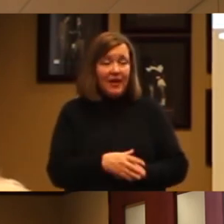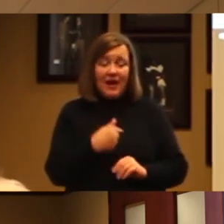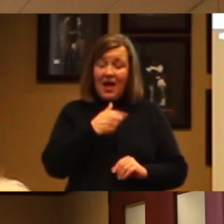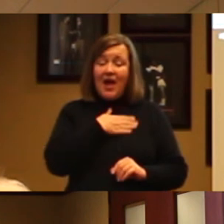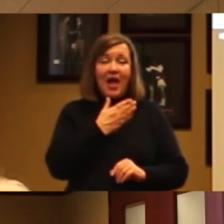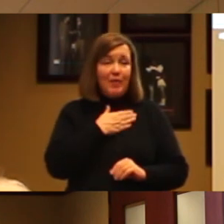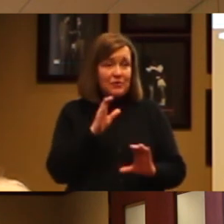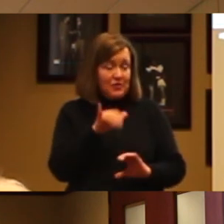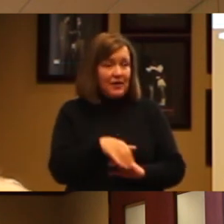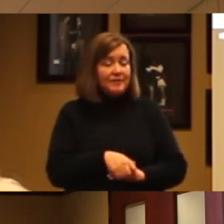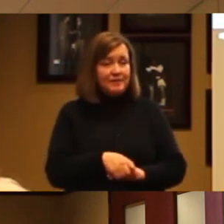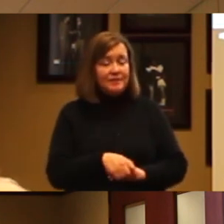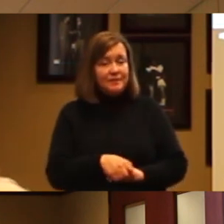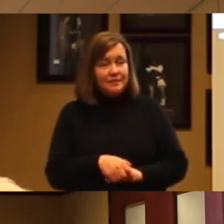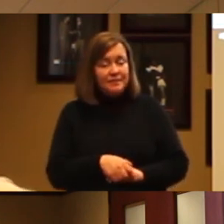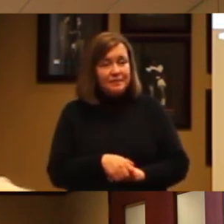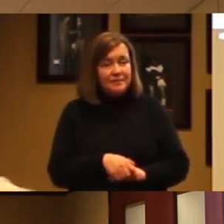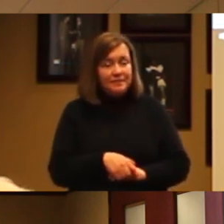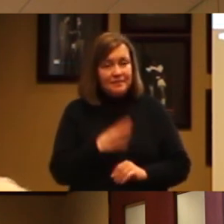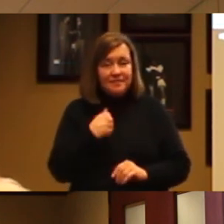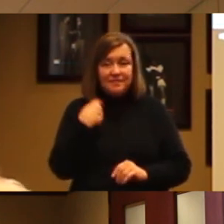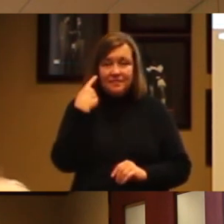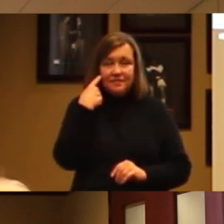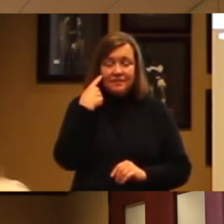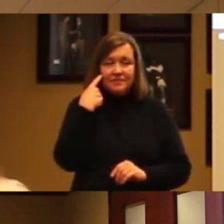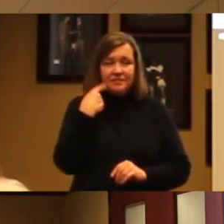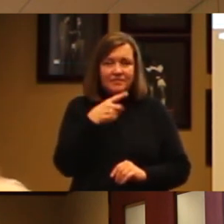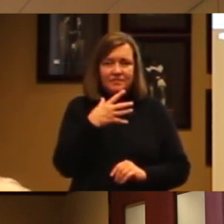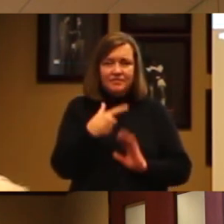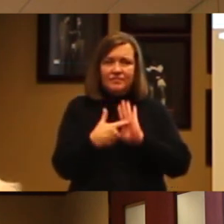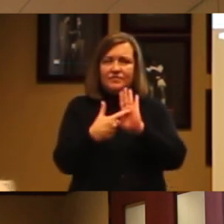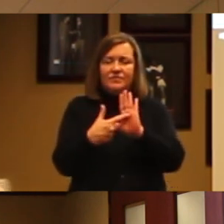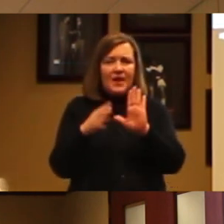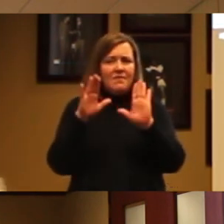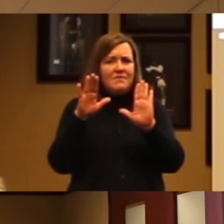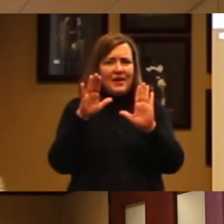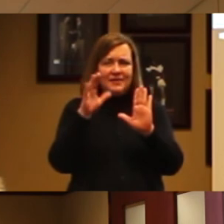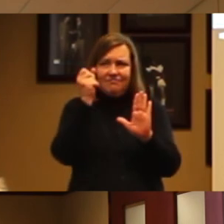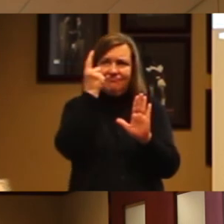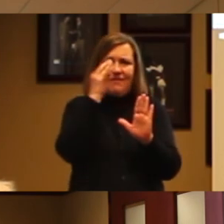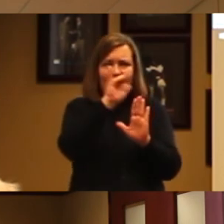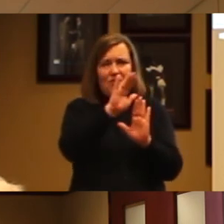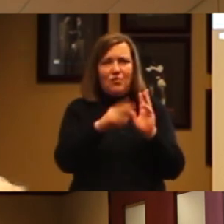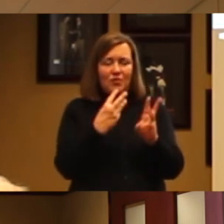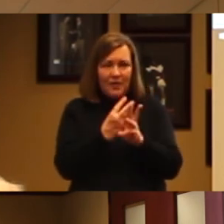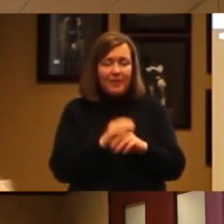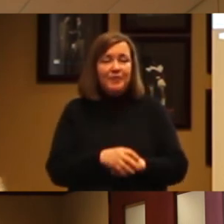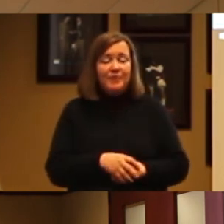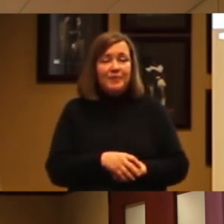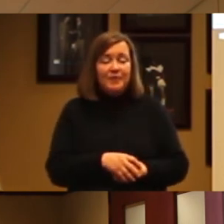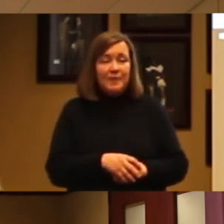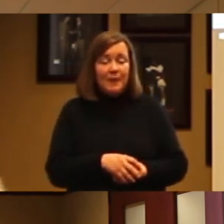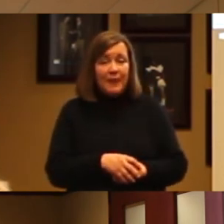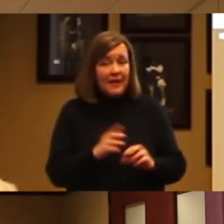it. Because I think that it gives such an amazing view of that world, you know, and at the same time, the